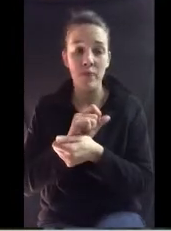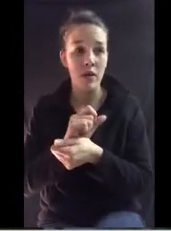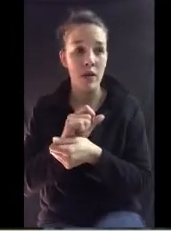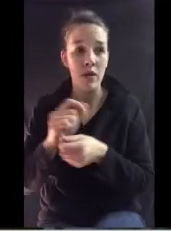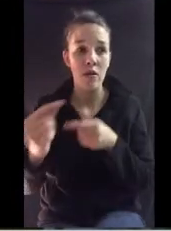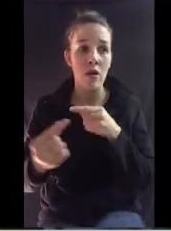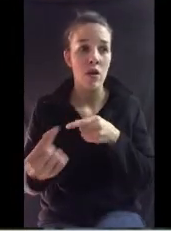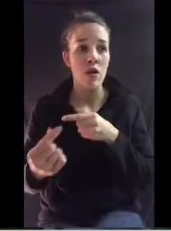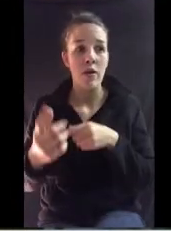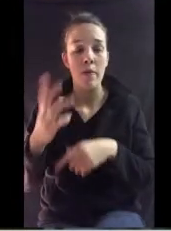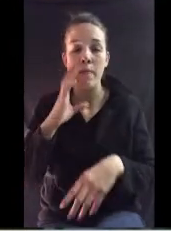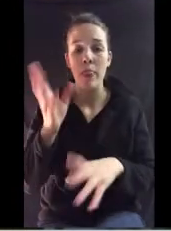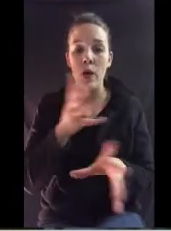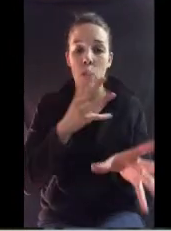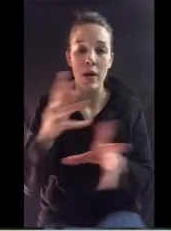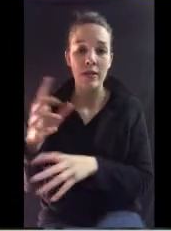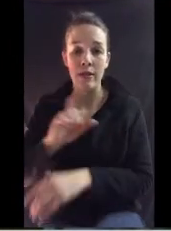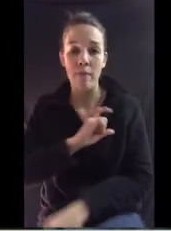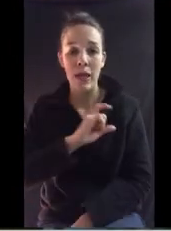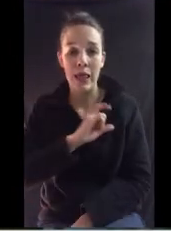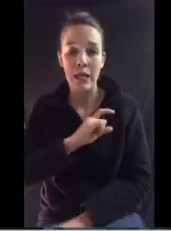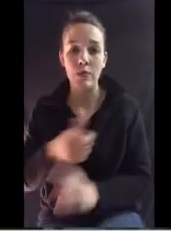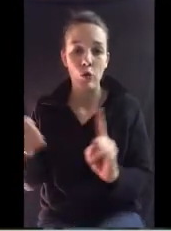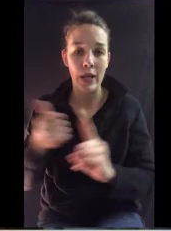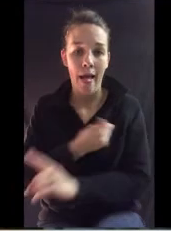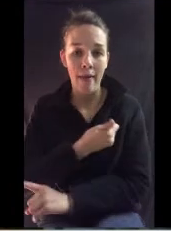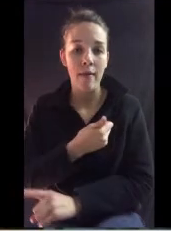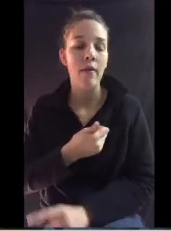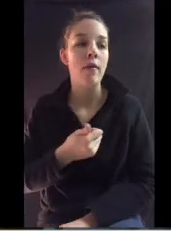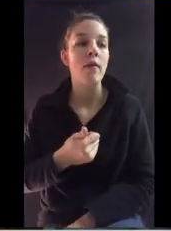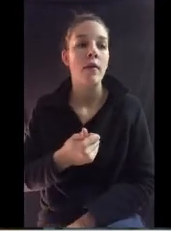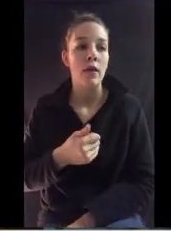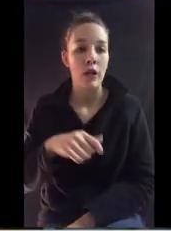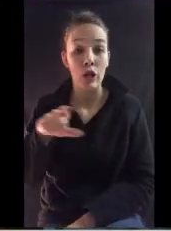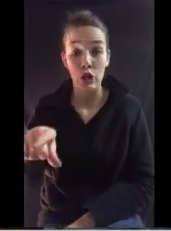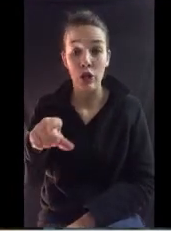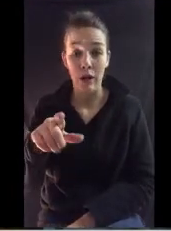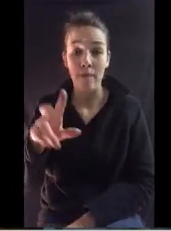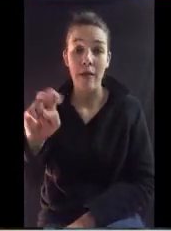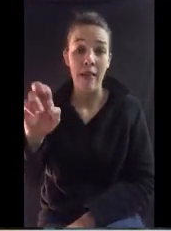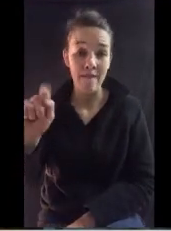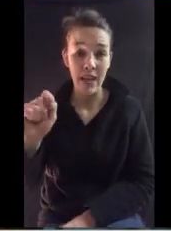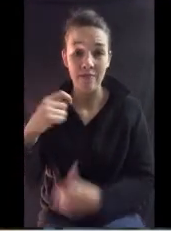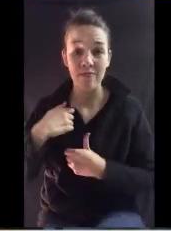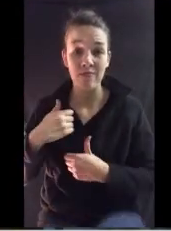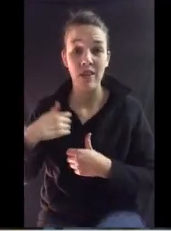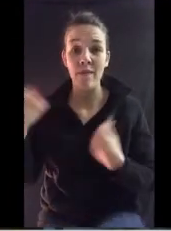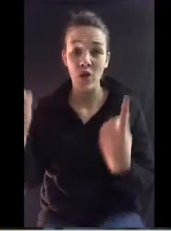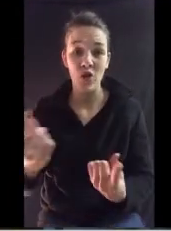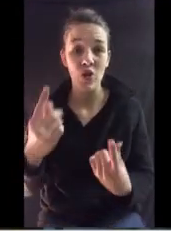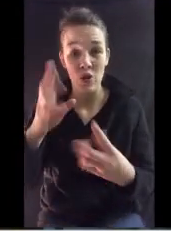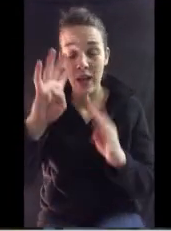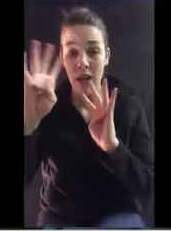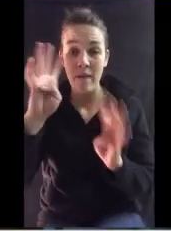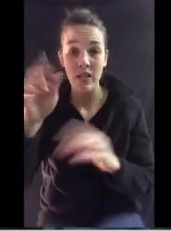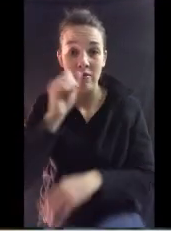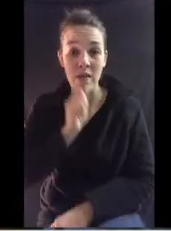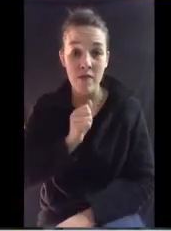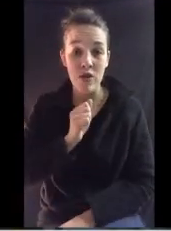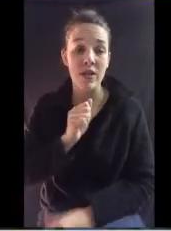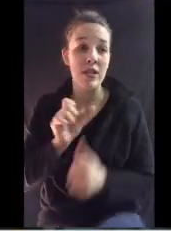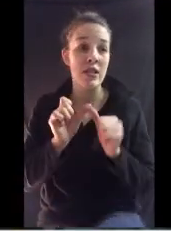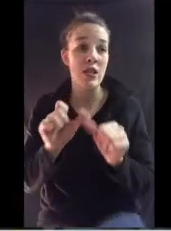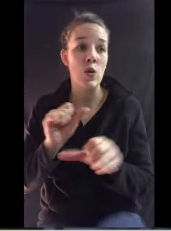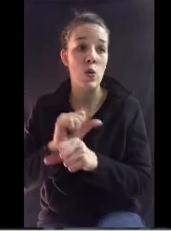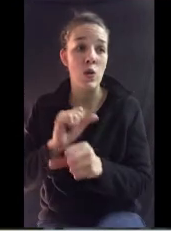storms of persecution and staggered by the winds of police brutality. You have been the veterans of creative